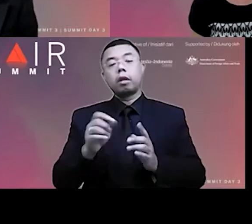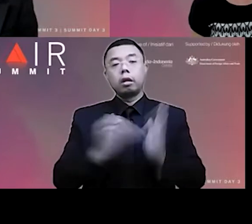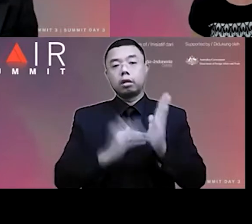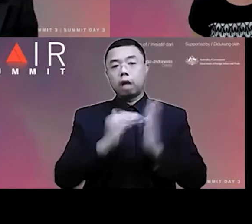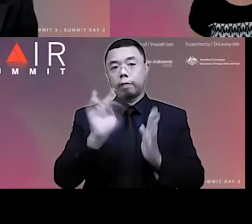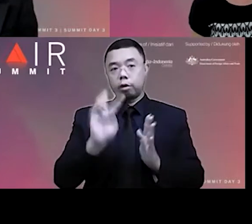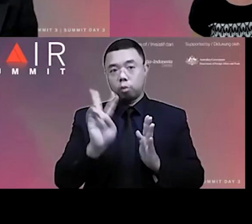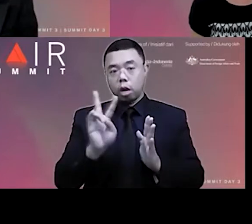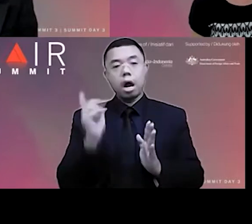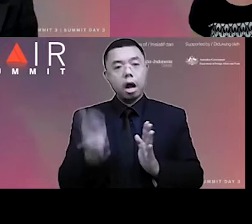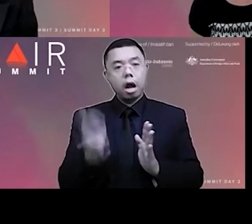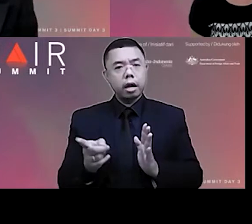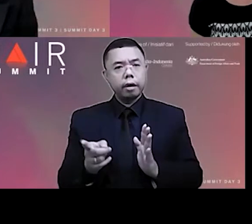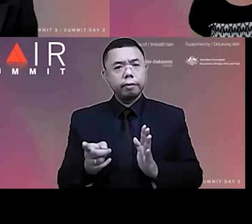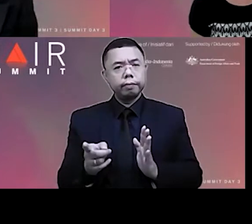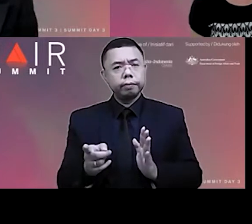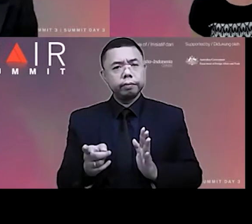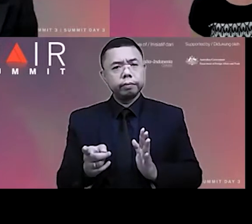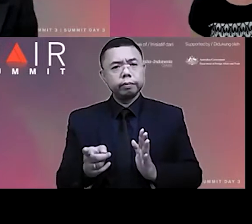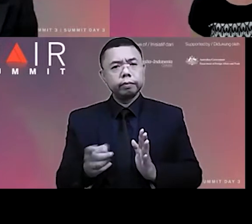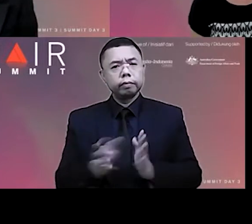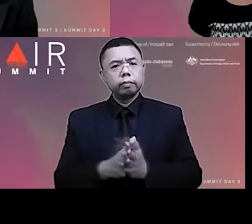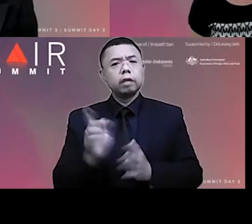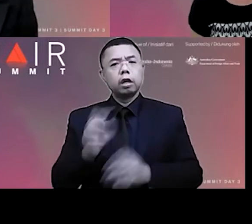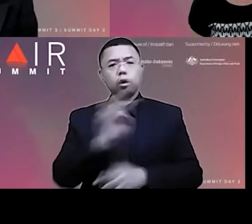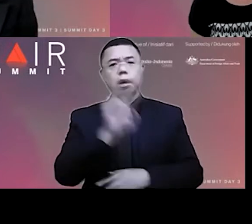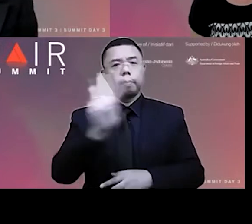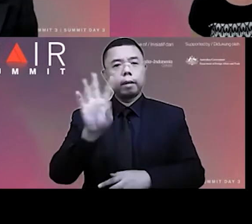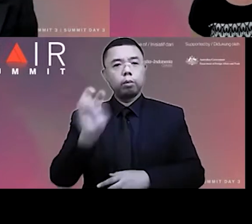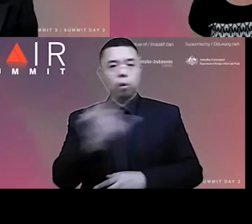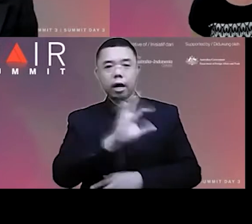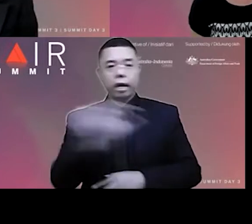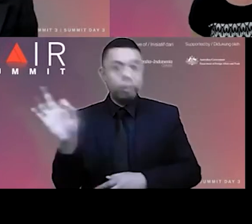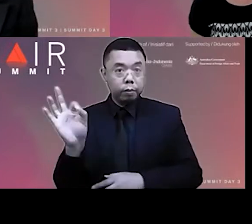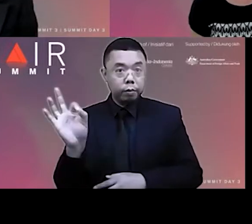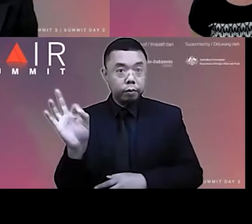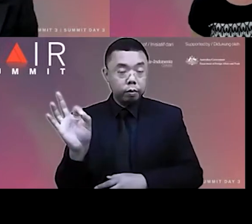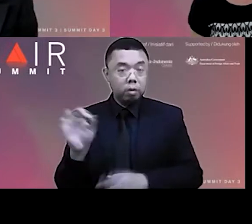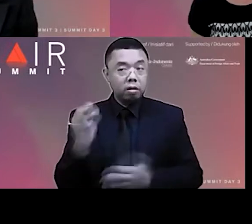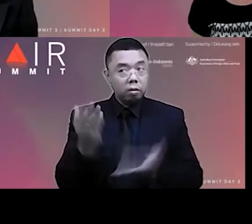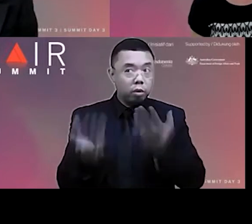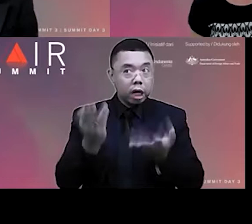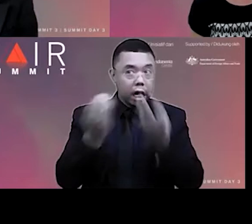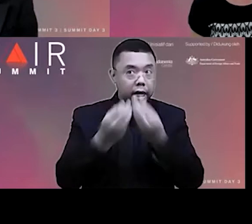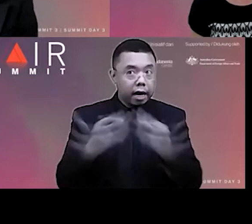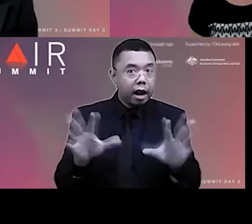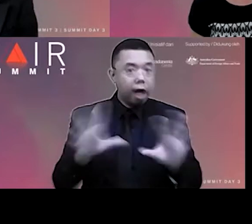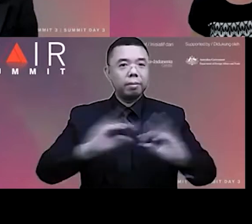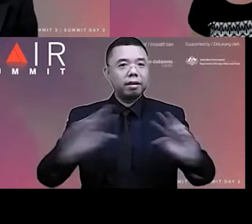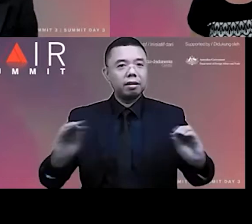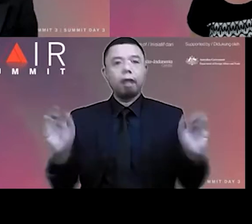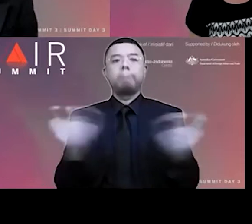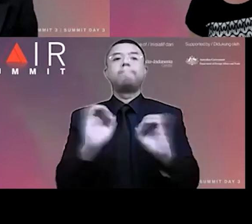around 242,000 possible job losses. And in this region,